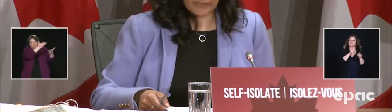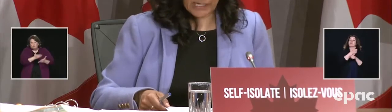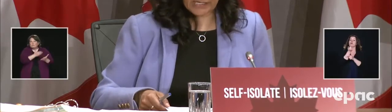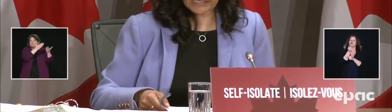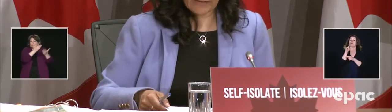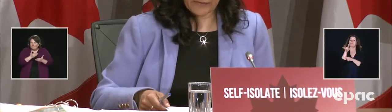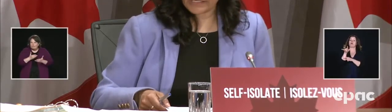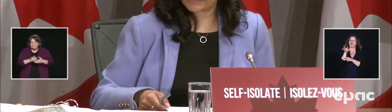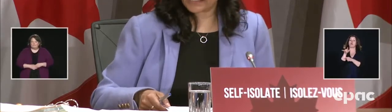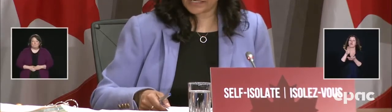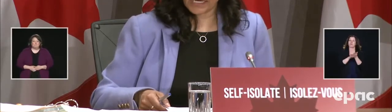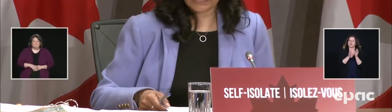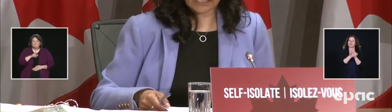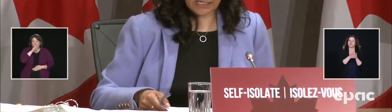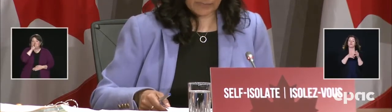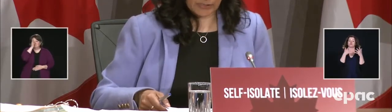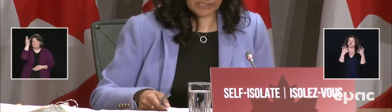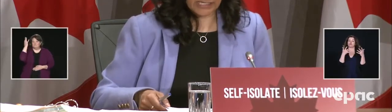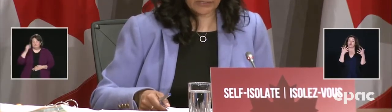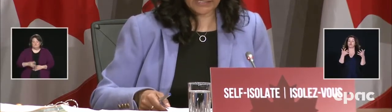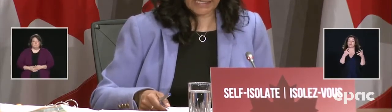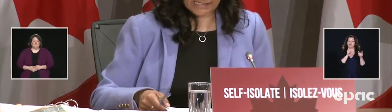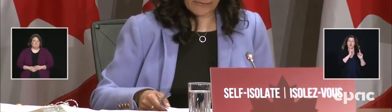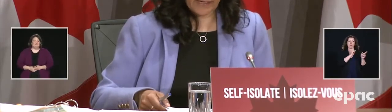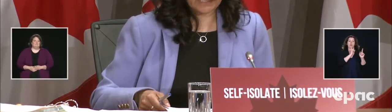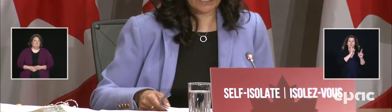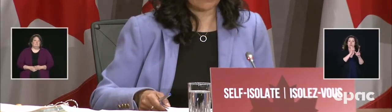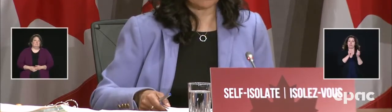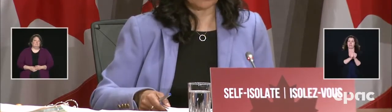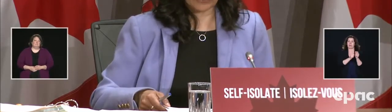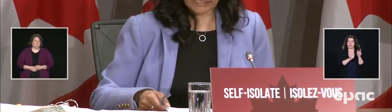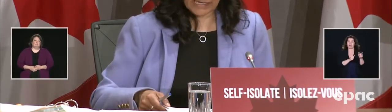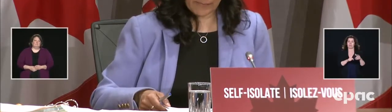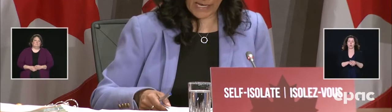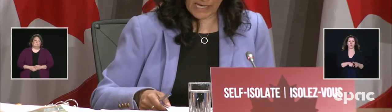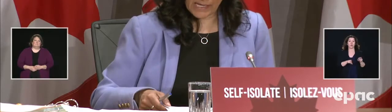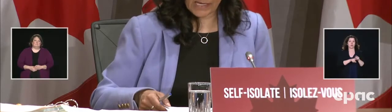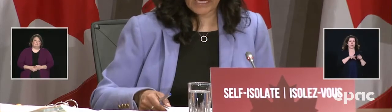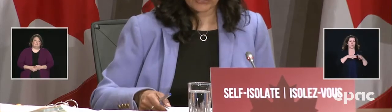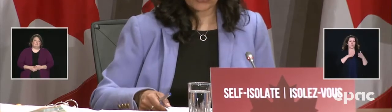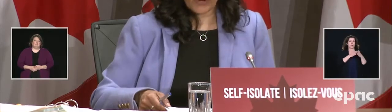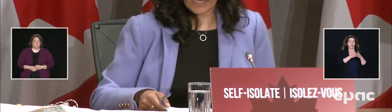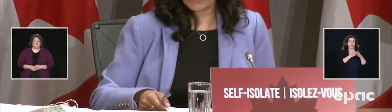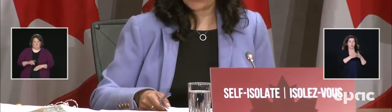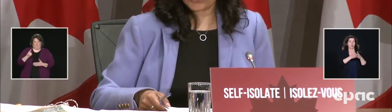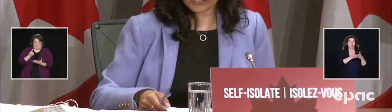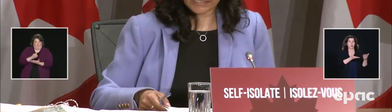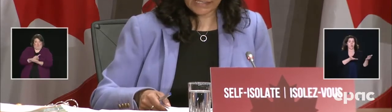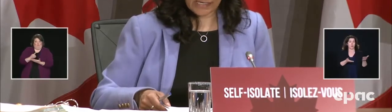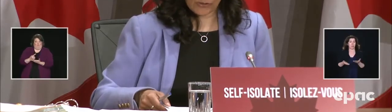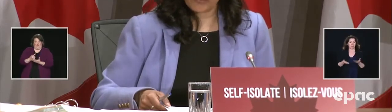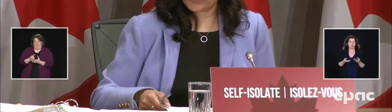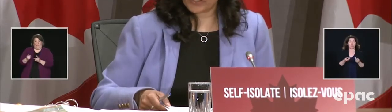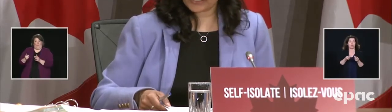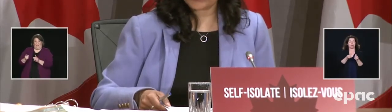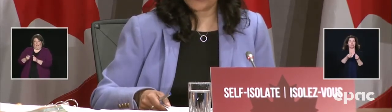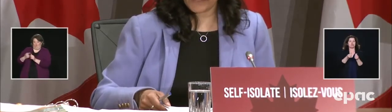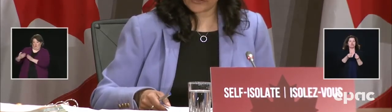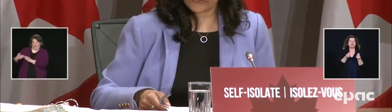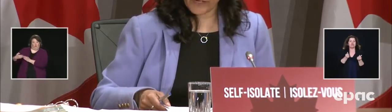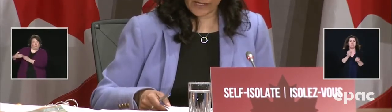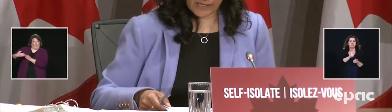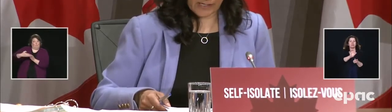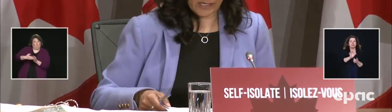le premier navire à transporter de désinfectants pour les mains doit accoster au port